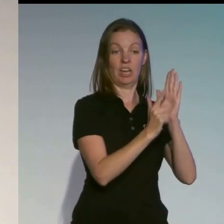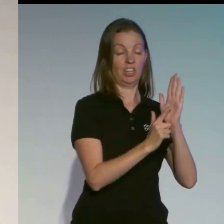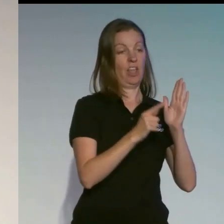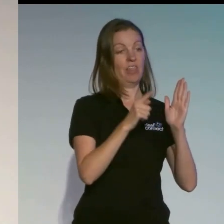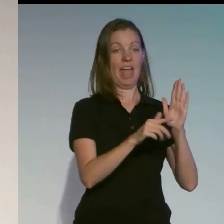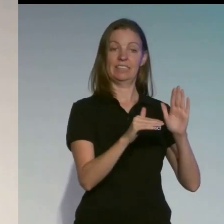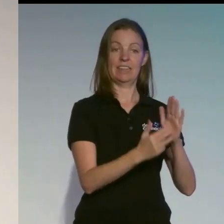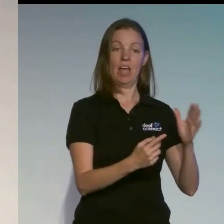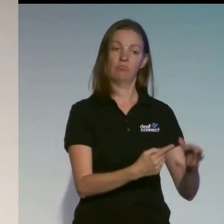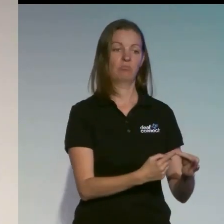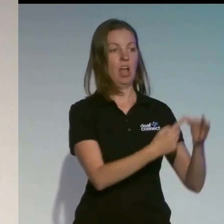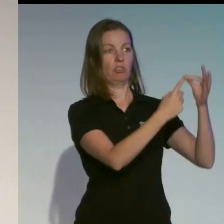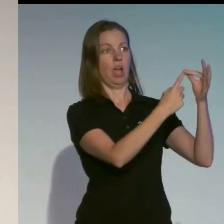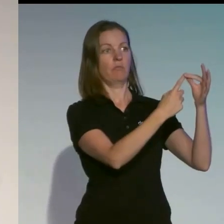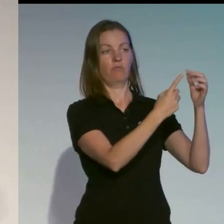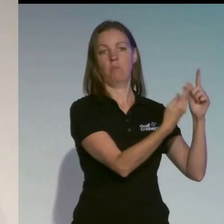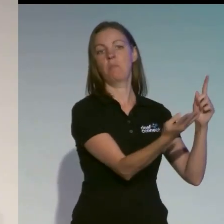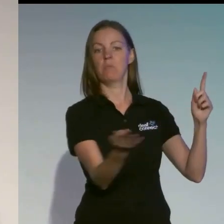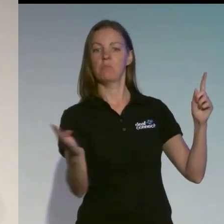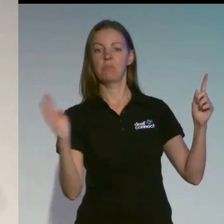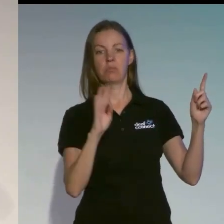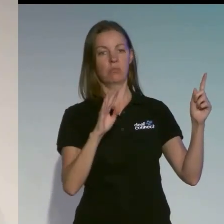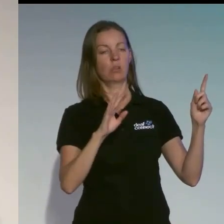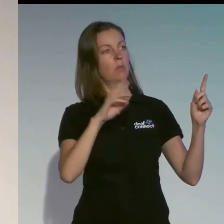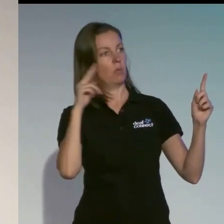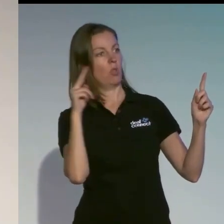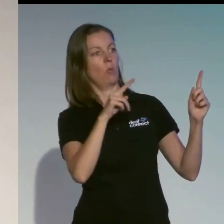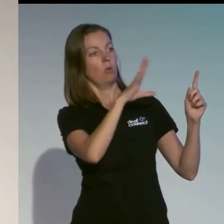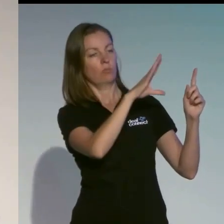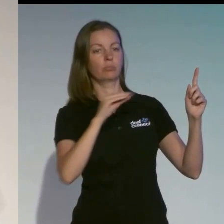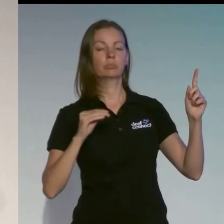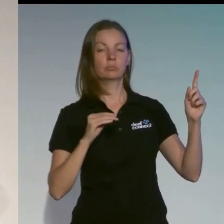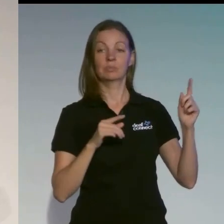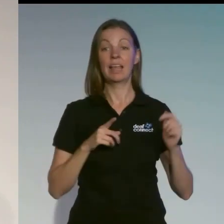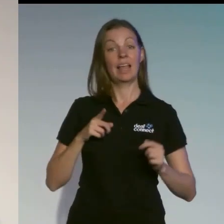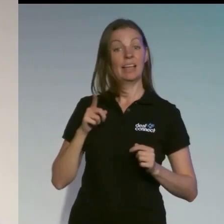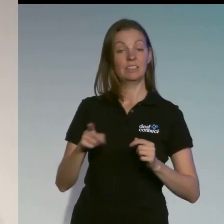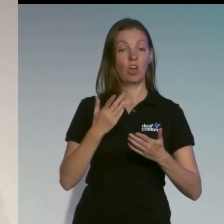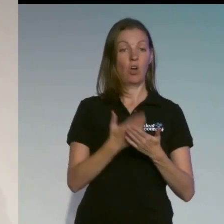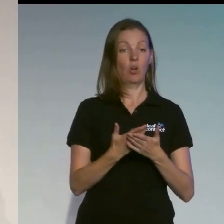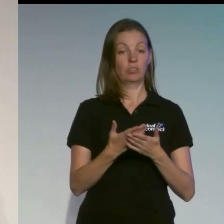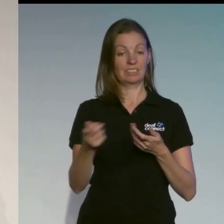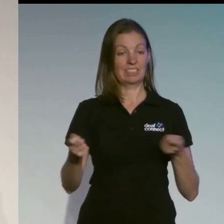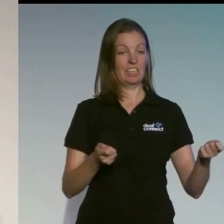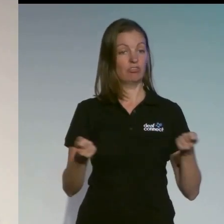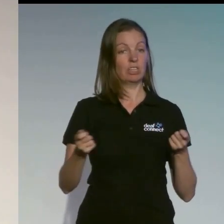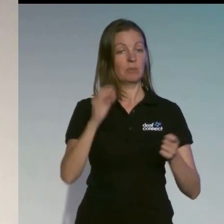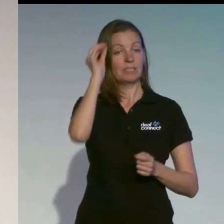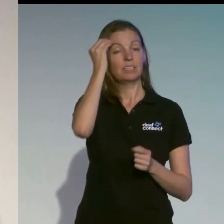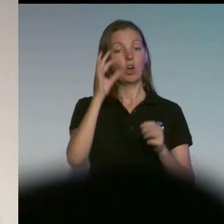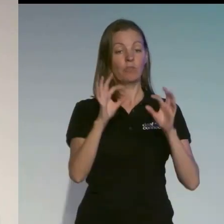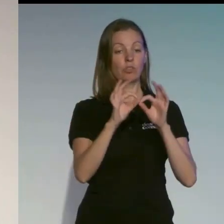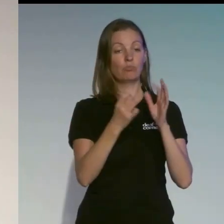and civil rights groups around the world. Nathan, you're on the steering committee, I think, of the Brave Network, which works